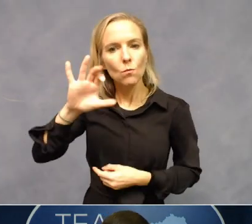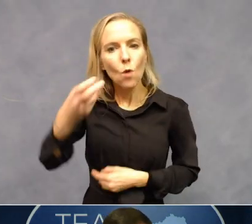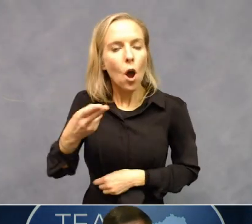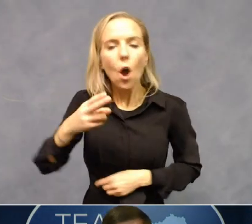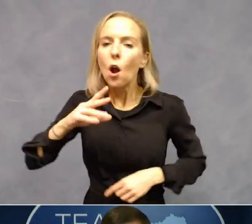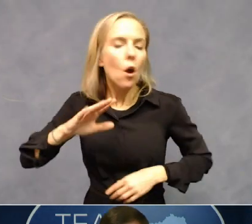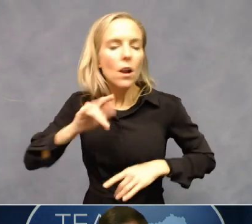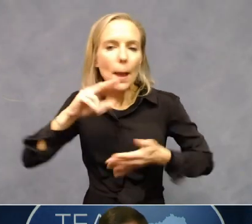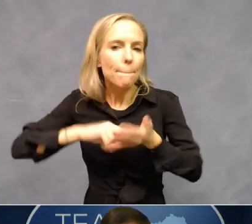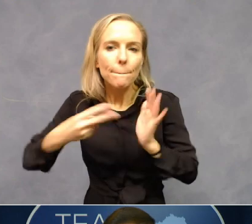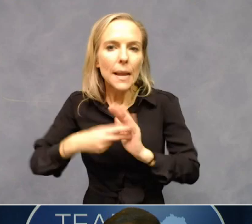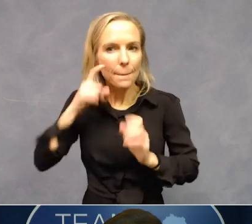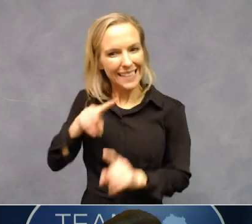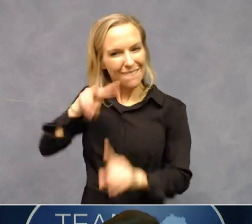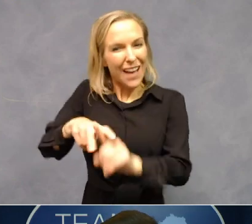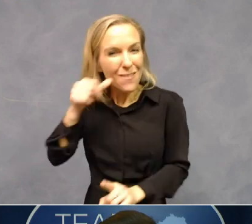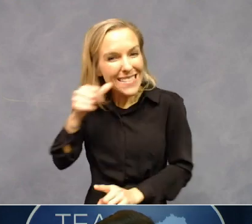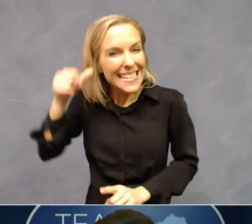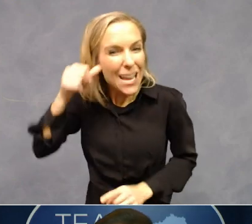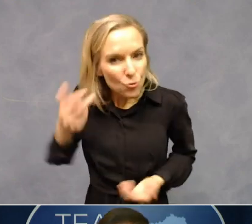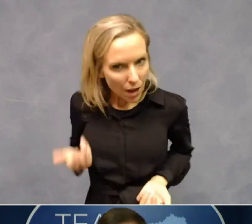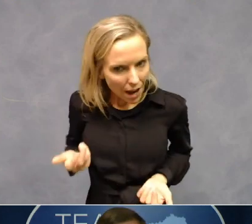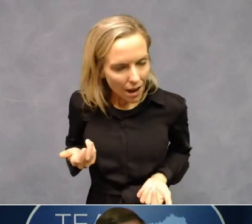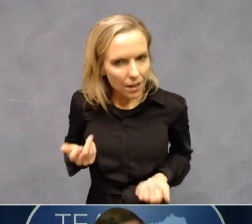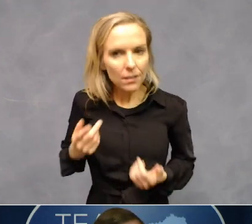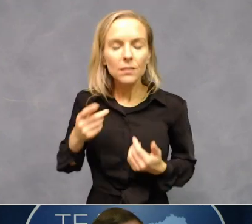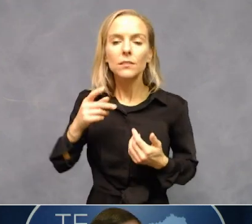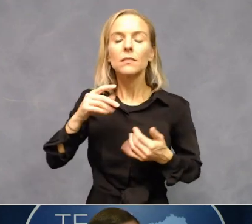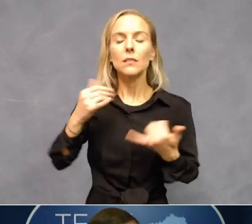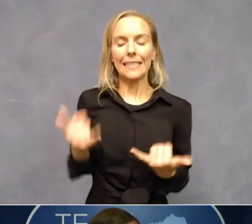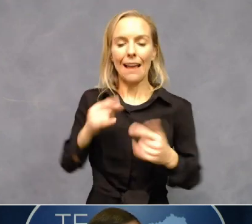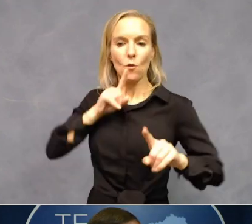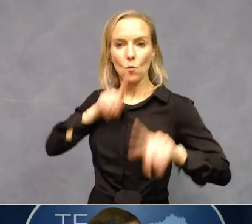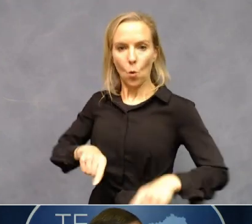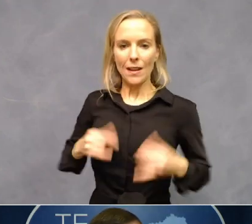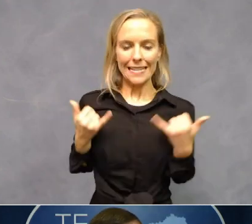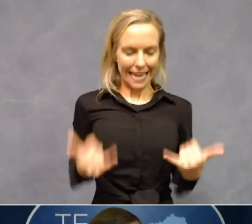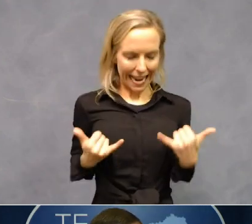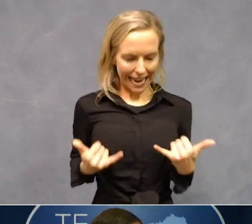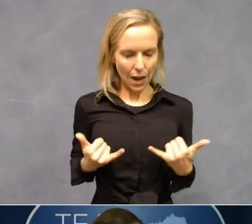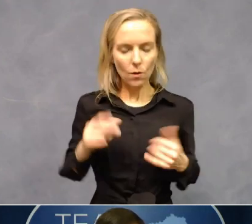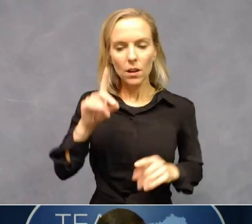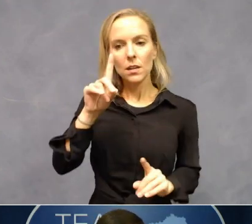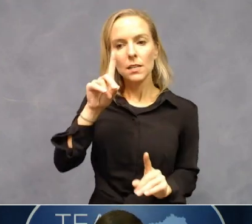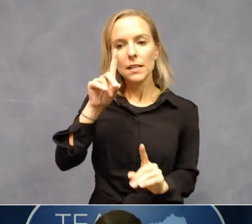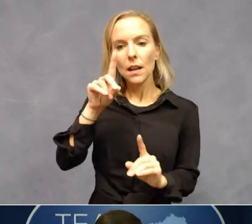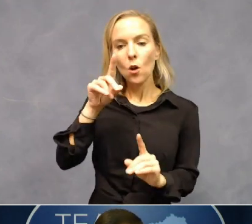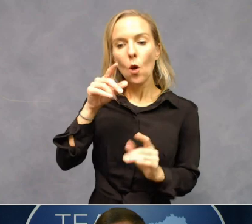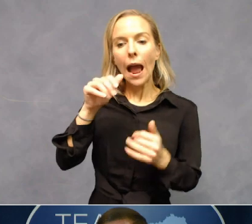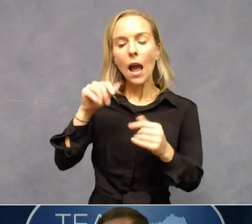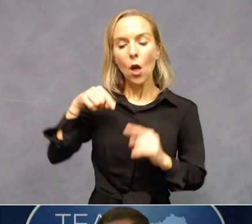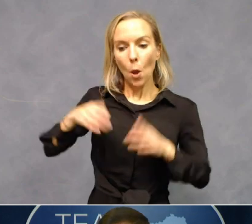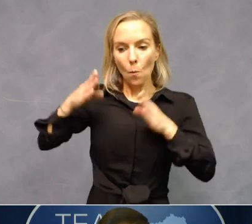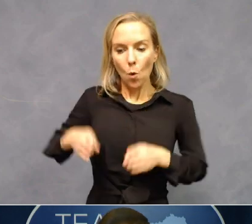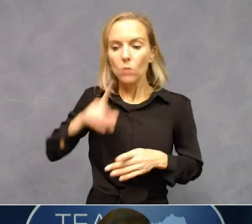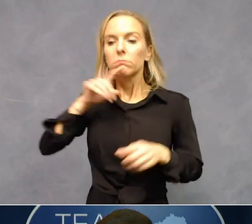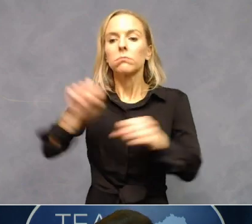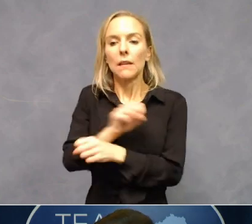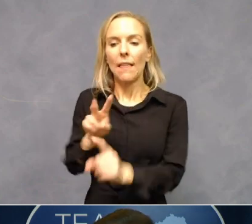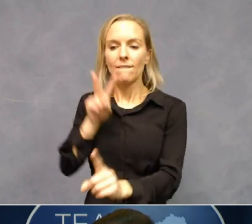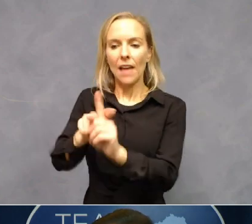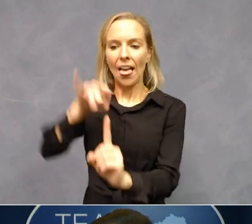because we got it yesterday. The way we'll be reporting them now are the dates that they were actually filed, that they submitted